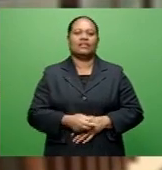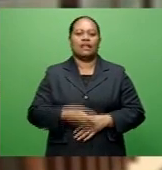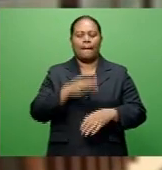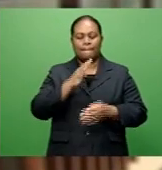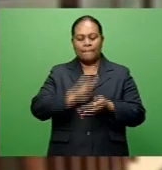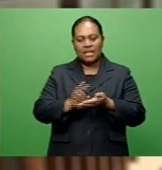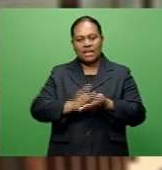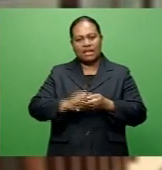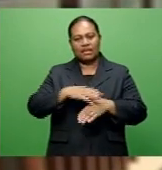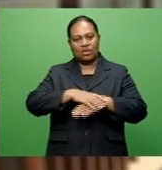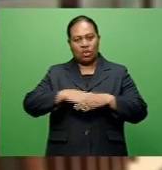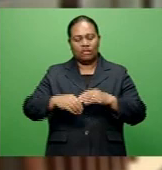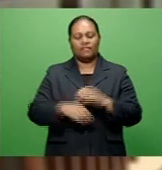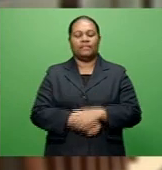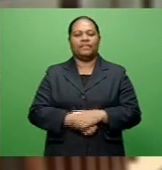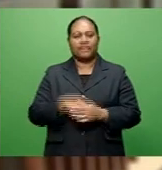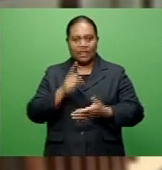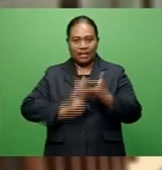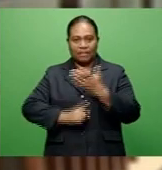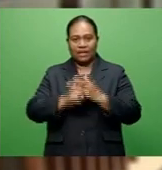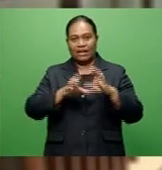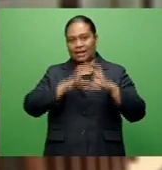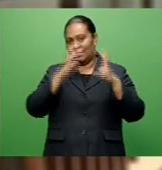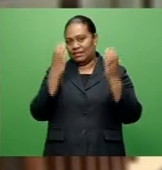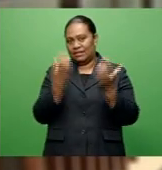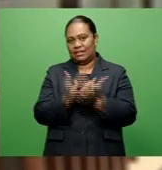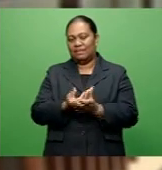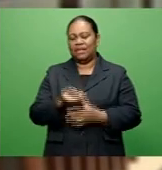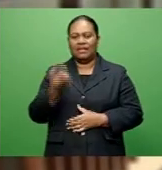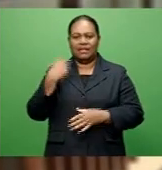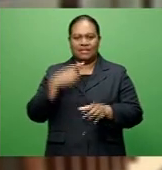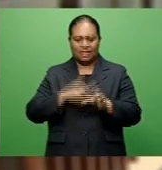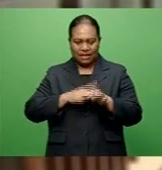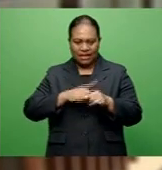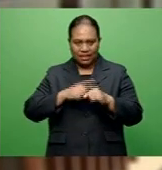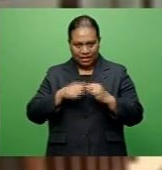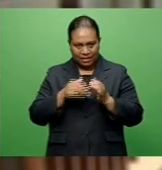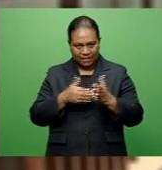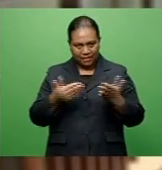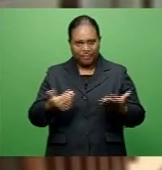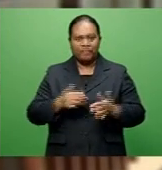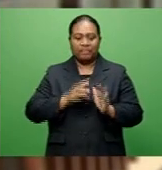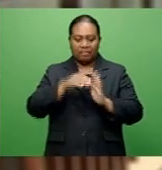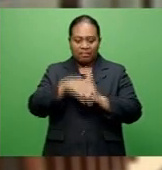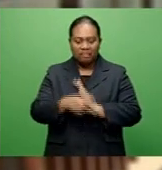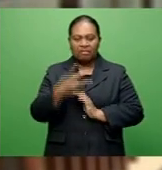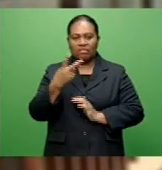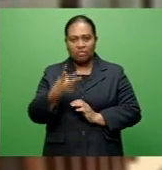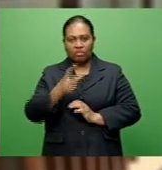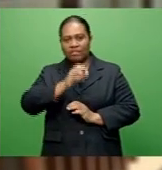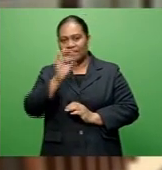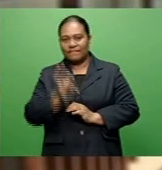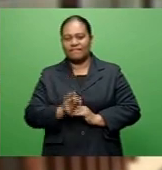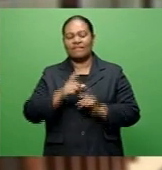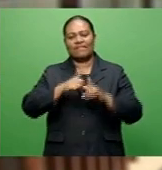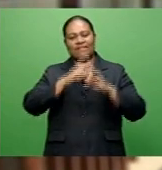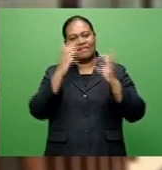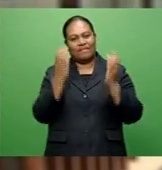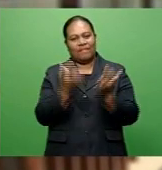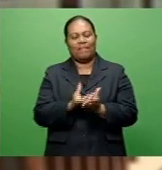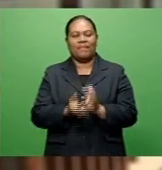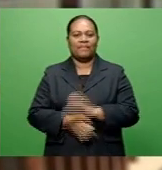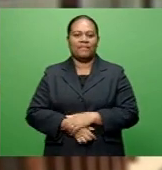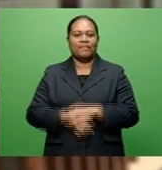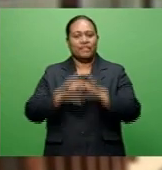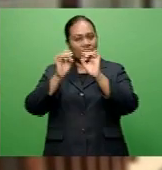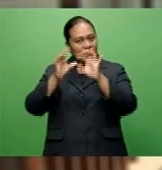according to their stats released today. The exports rose 3%, while imports were down 2% in December. The Reserve Bank of Australia